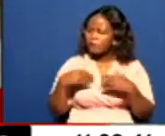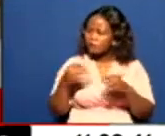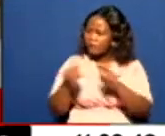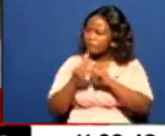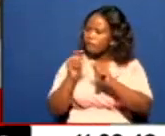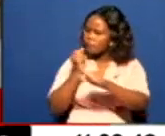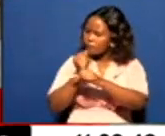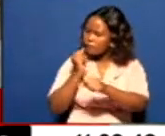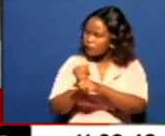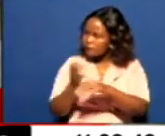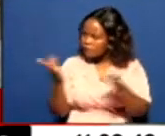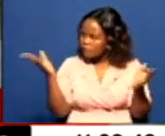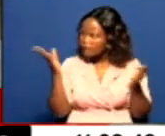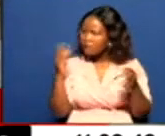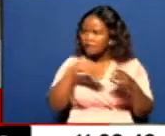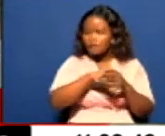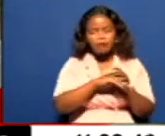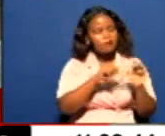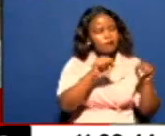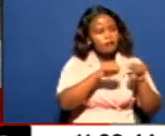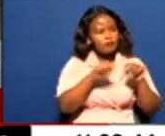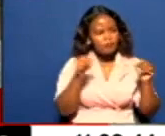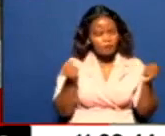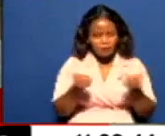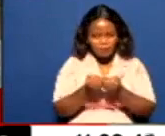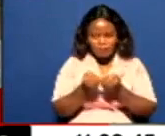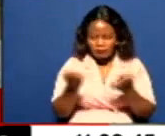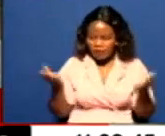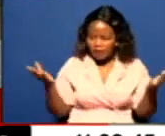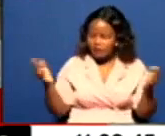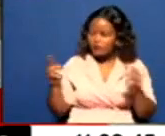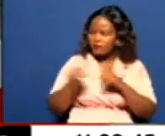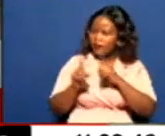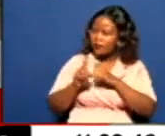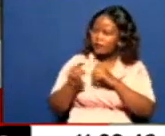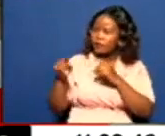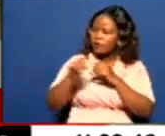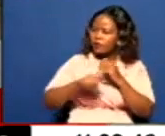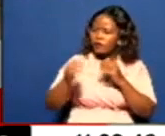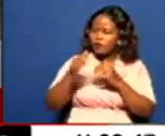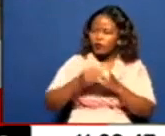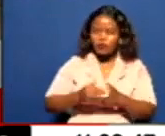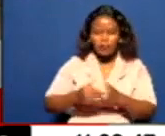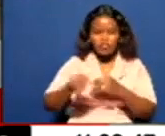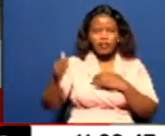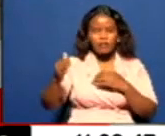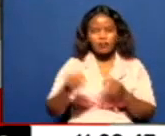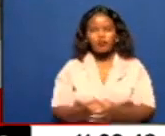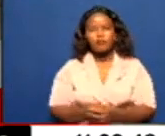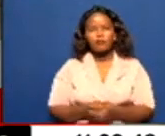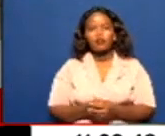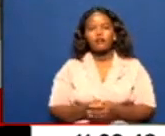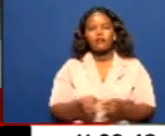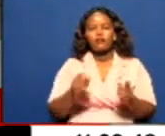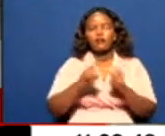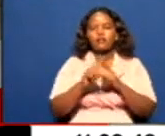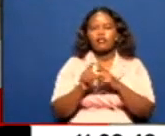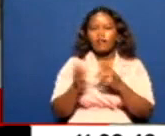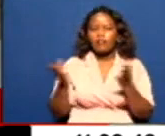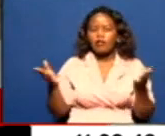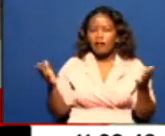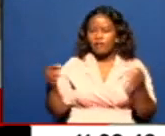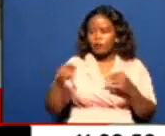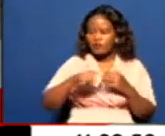Counterterrorism unit. Yeah, it's a counterterrorism unit. It's a CT unit. Yes. Ah, okay. Yes, okay. Gentlemen, thank you so much. Superintendent of Police,